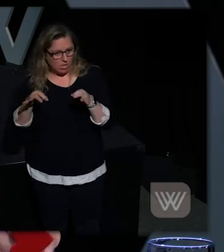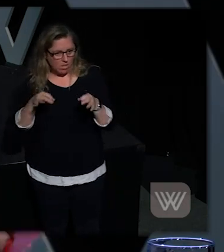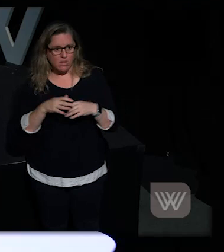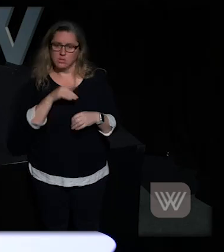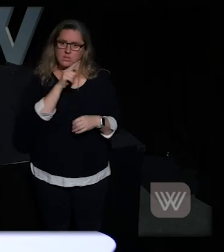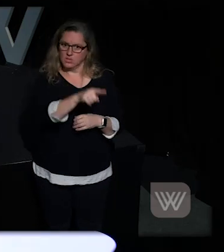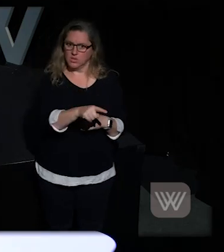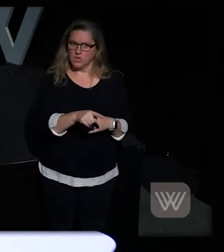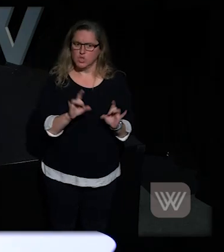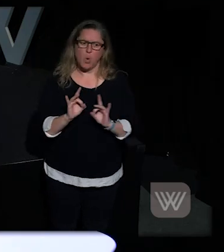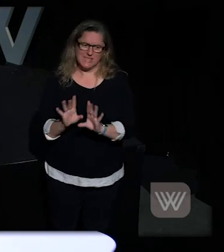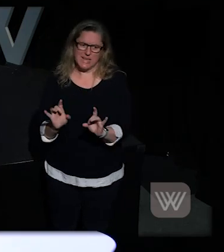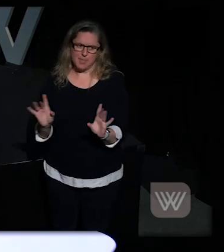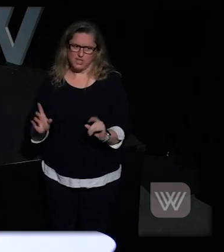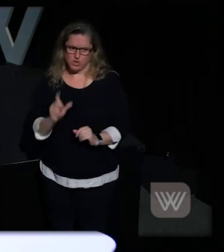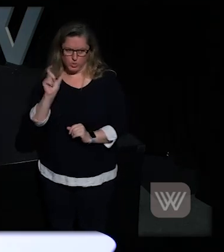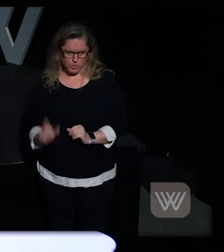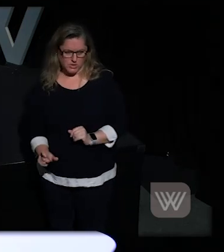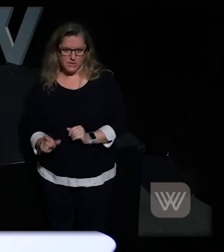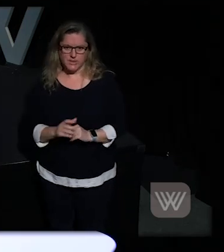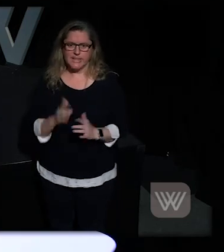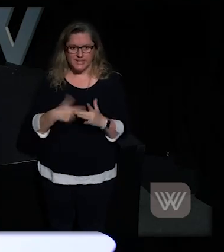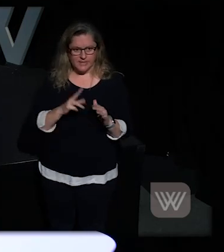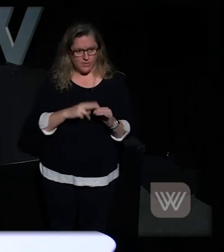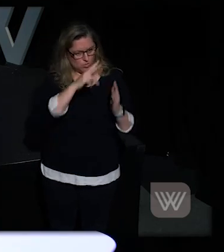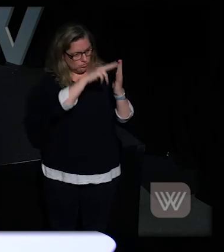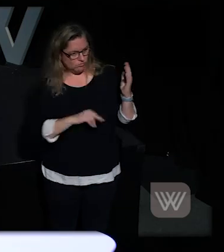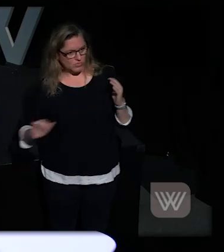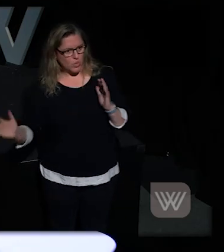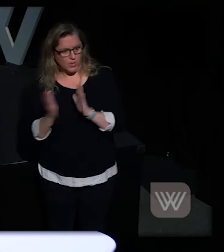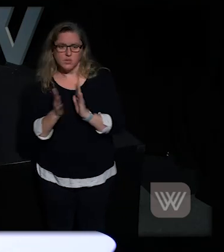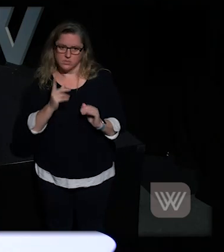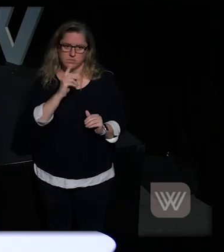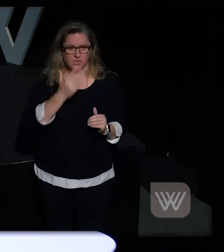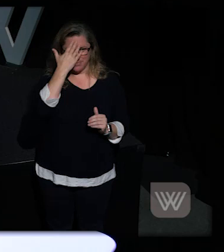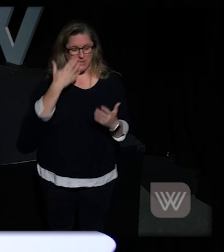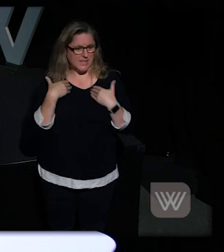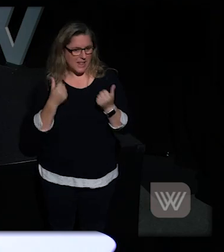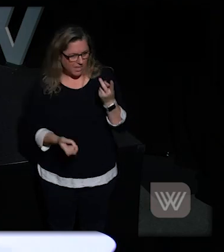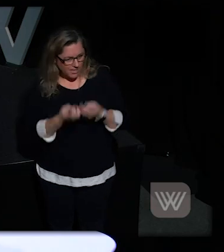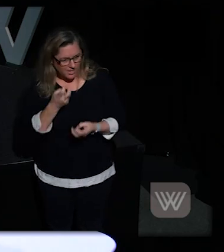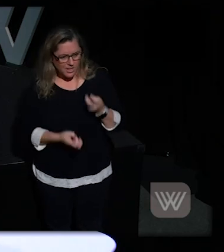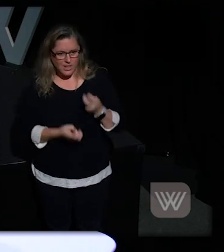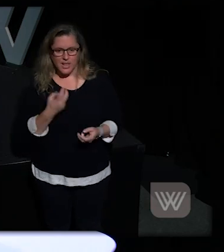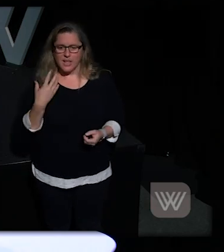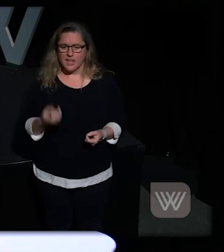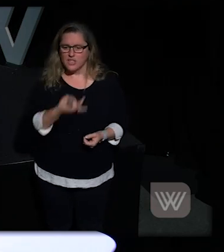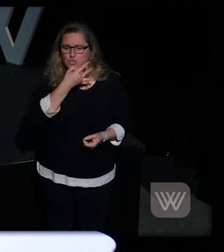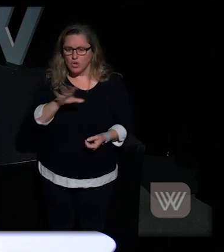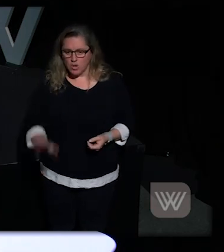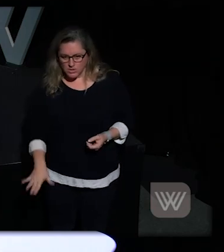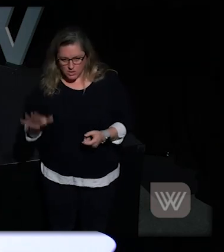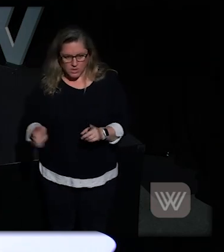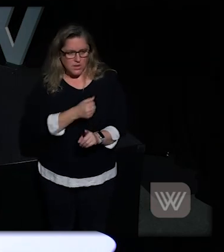and she was a very damaged person, which, you know, if you read her book, you can see that. She had a lot of mental health issues. She had childhood sexual